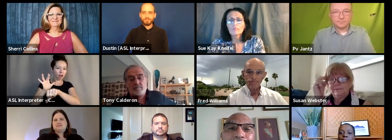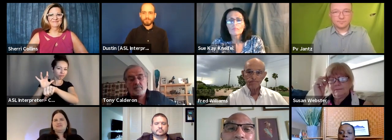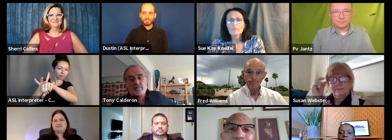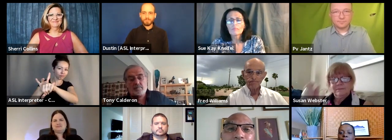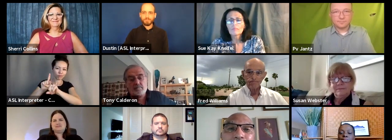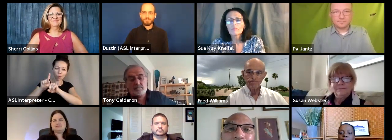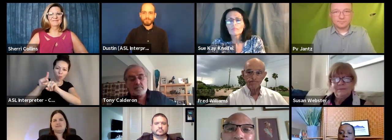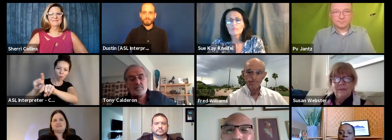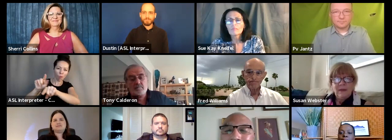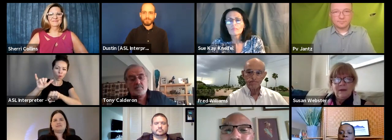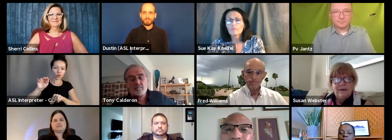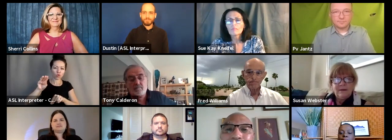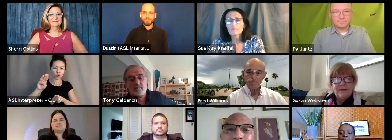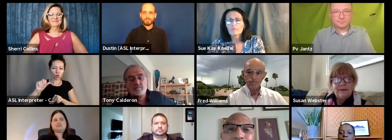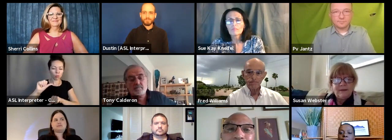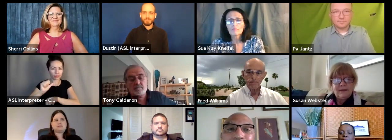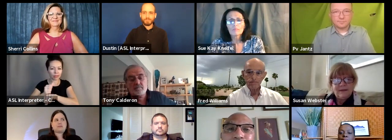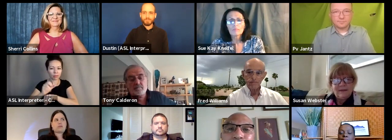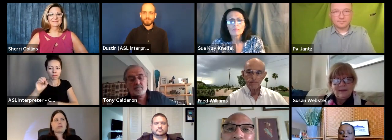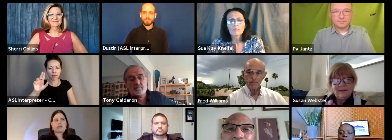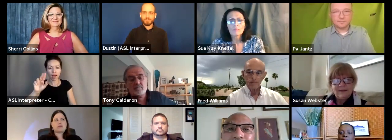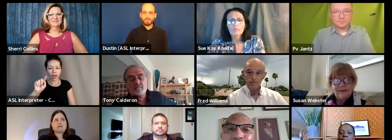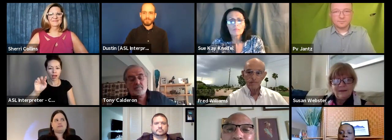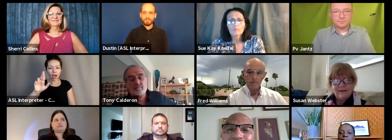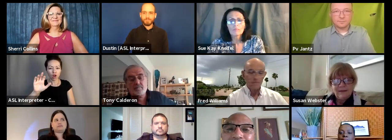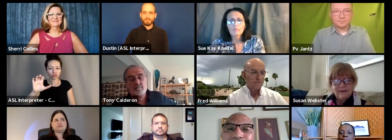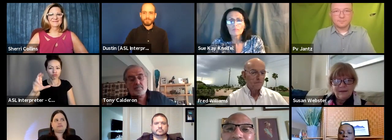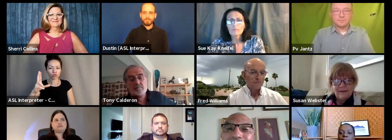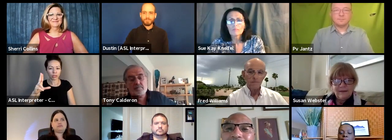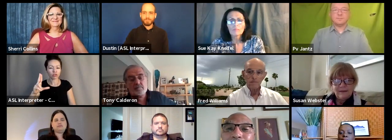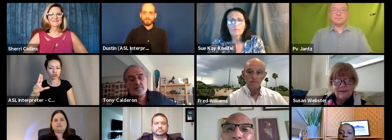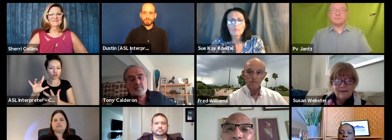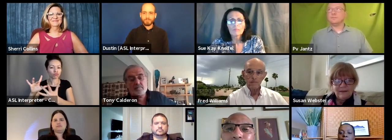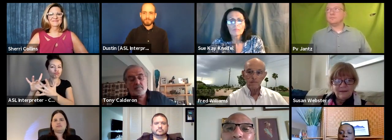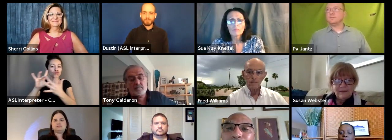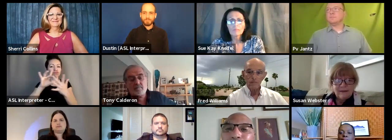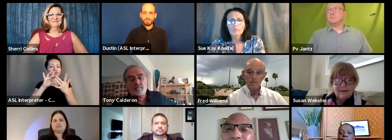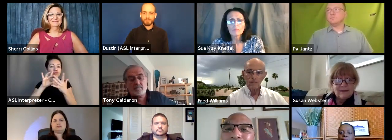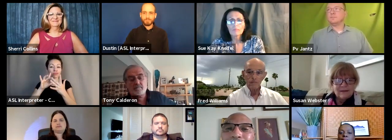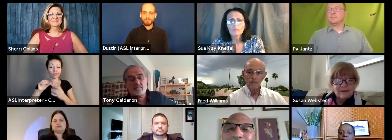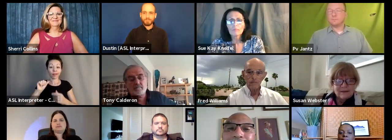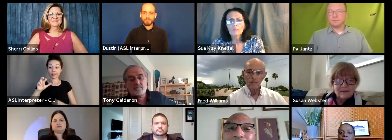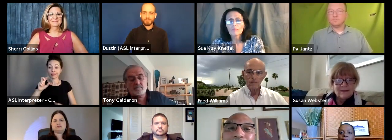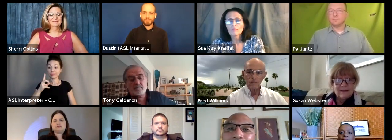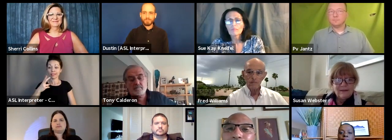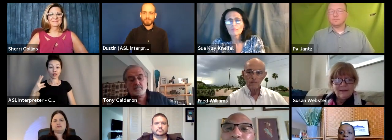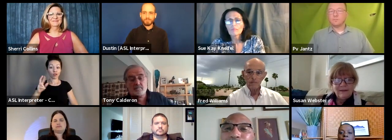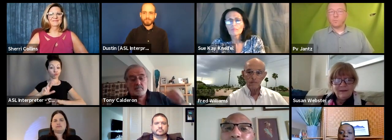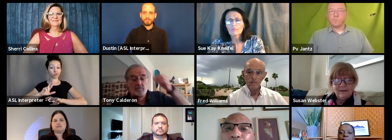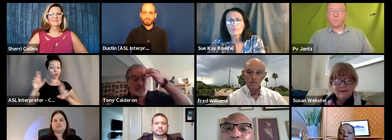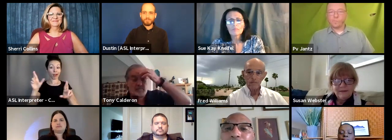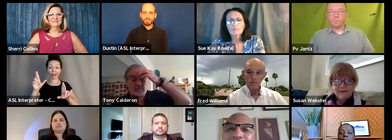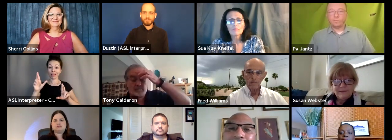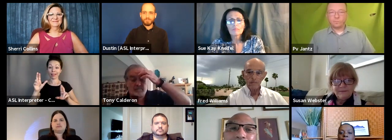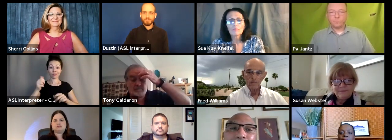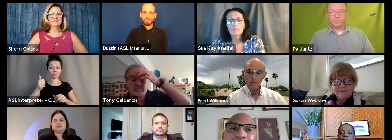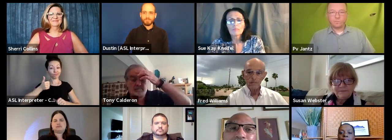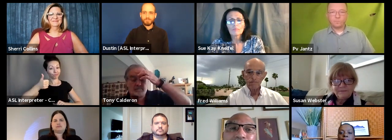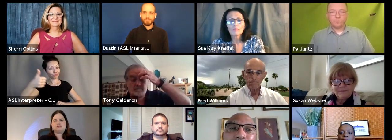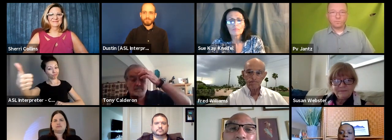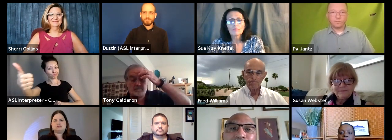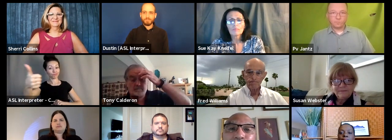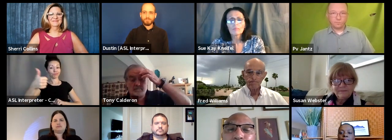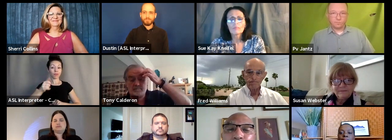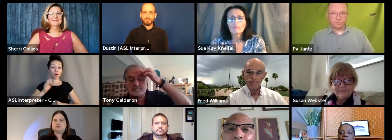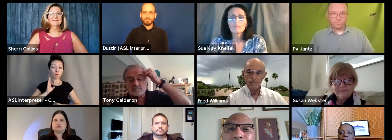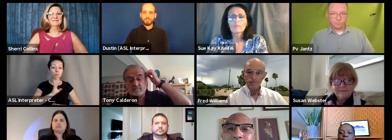outreach. As you know, the ACDHH team was in full gear, ready to go to Yuma, not only for a board meeting,